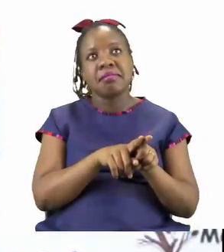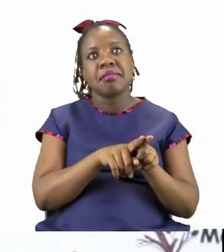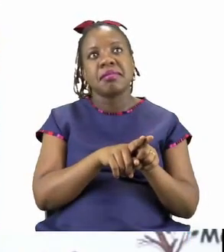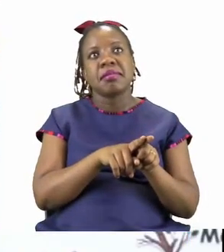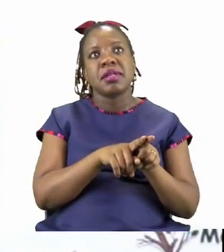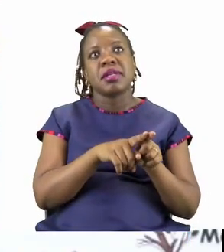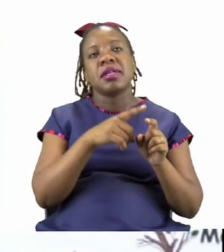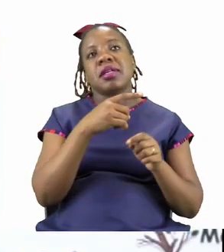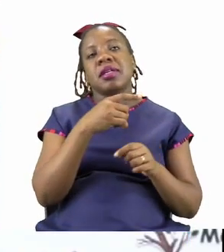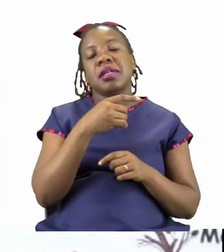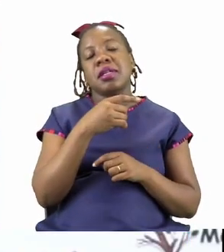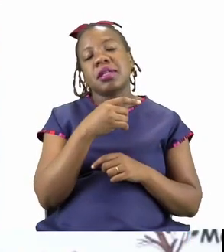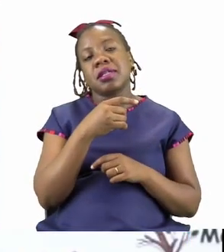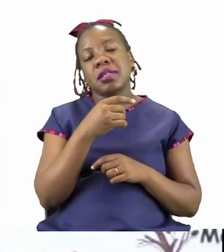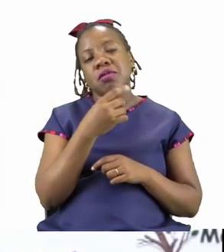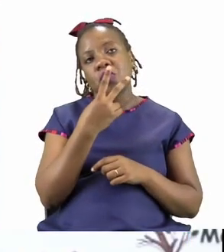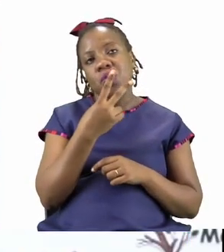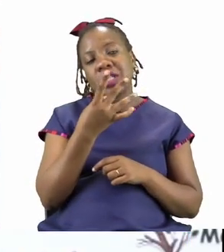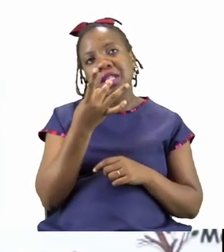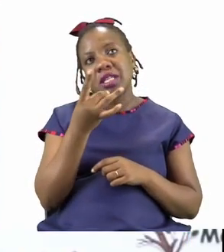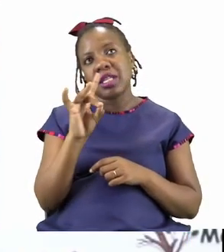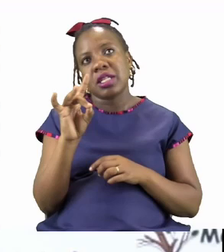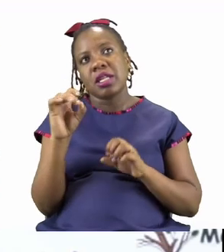so let's see. Remember,